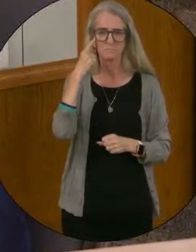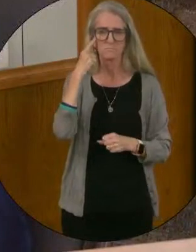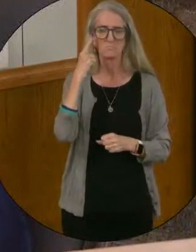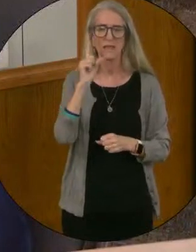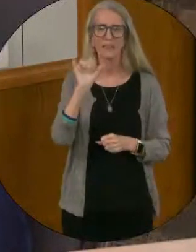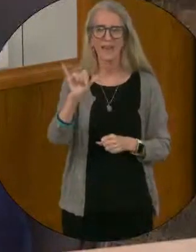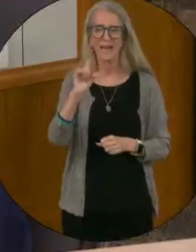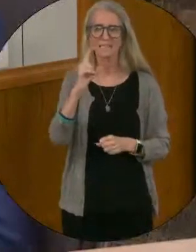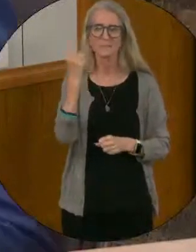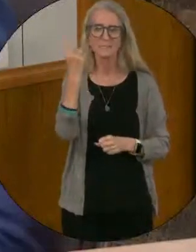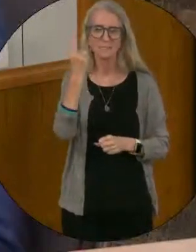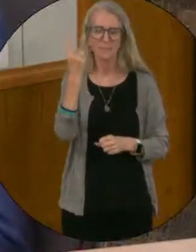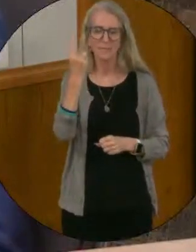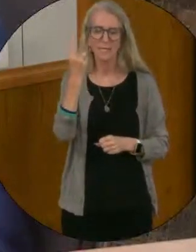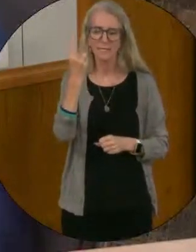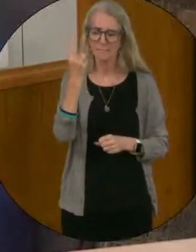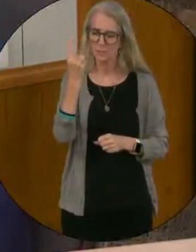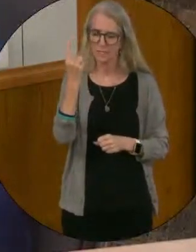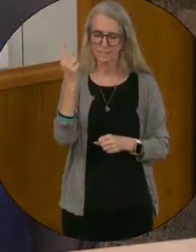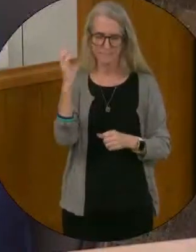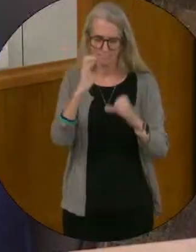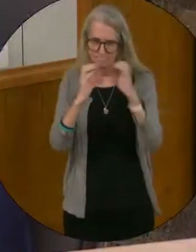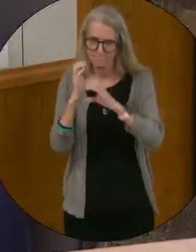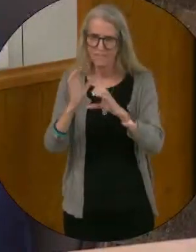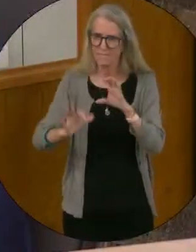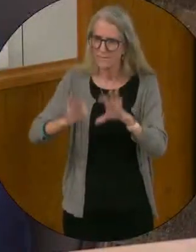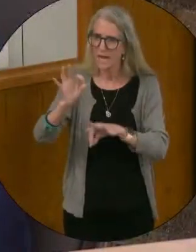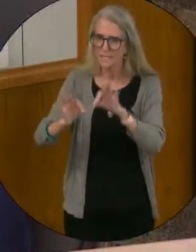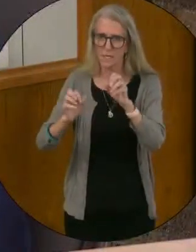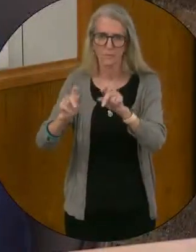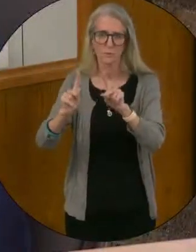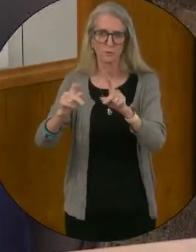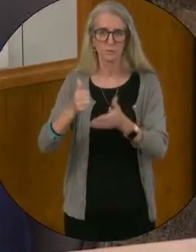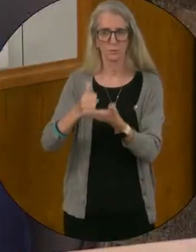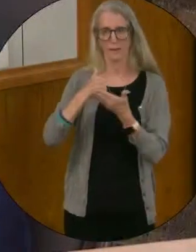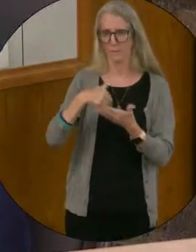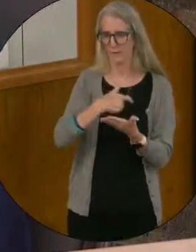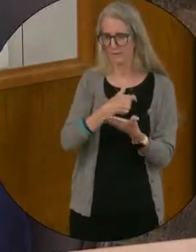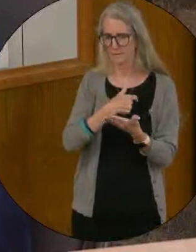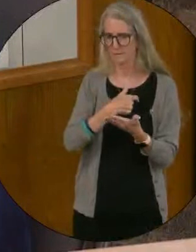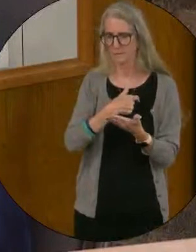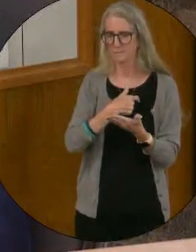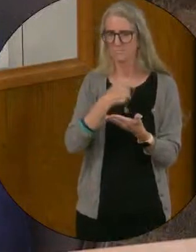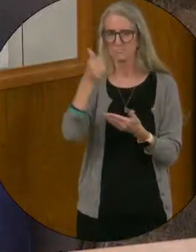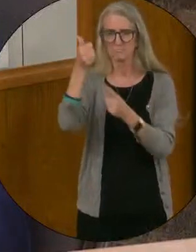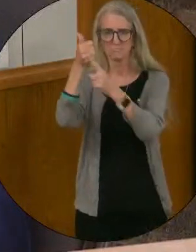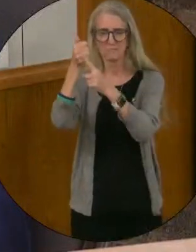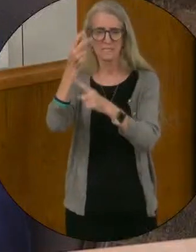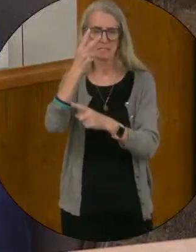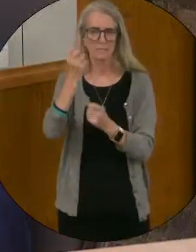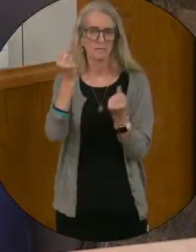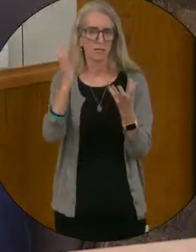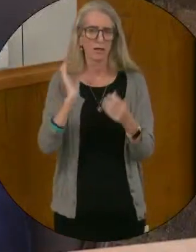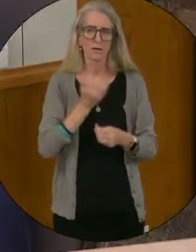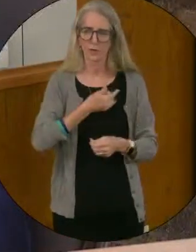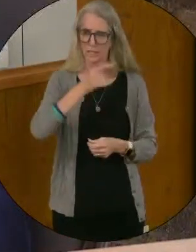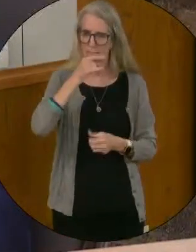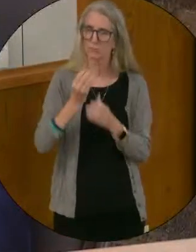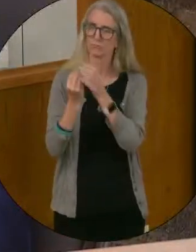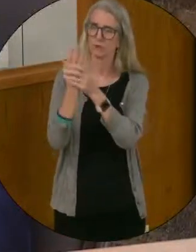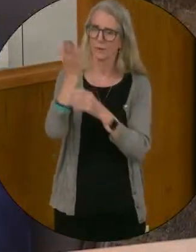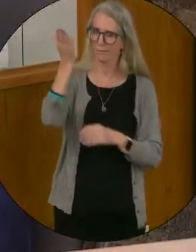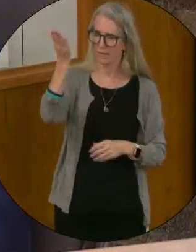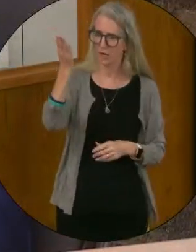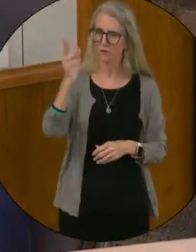that is finding opportunities and to help us as he sees a lot of our kids growing there. Nevada